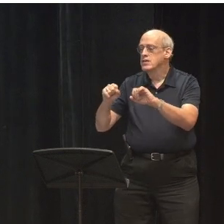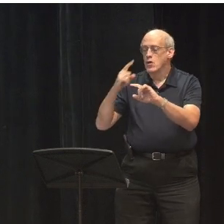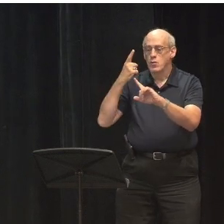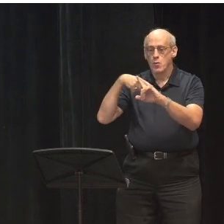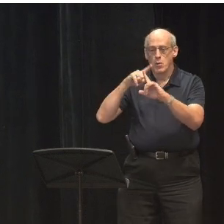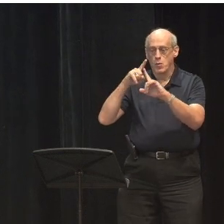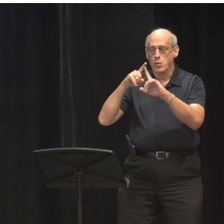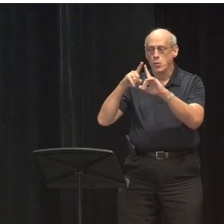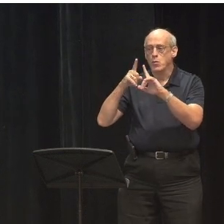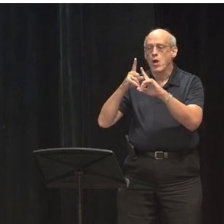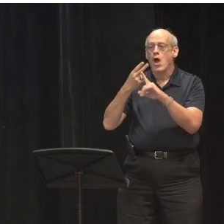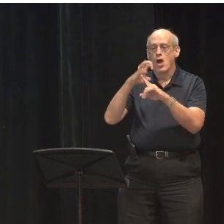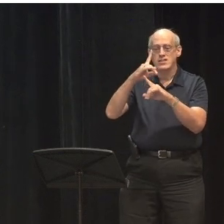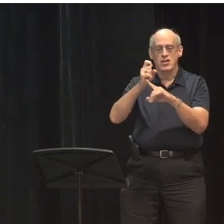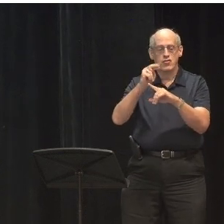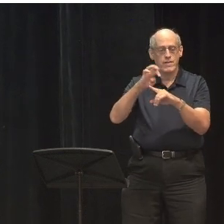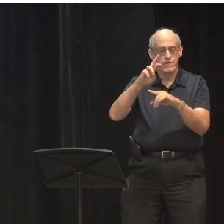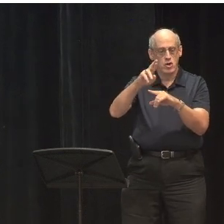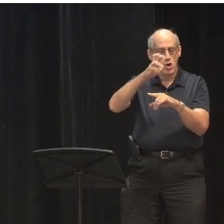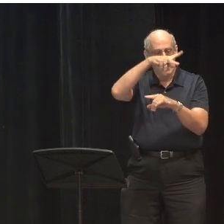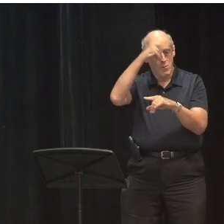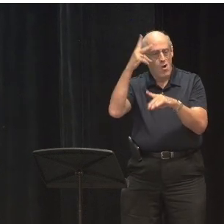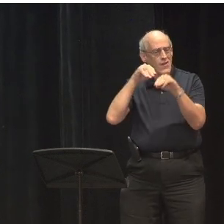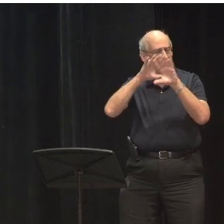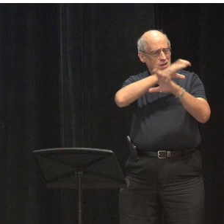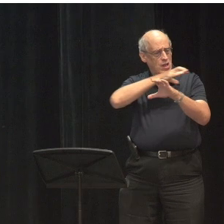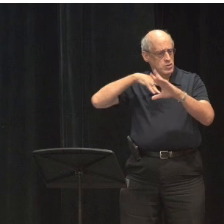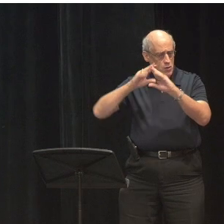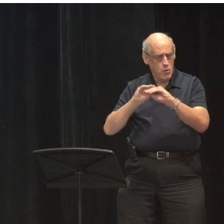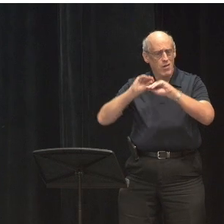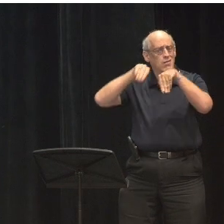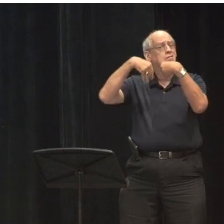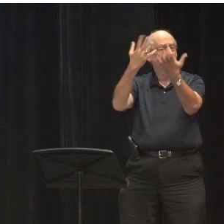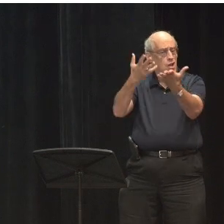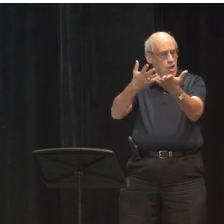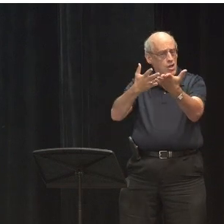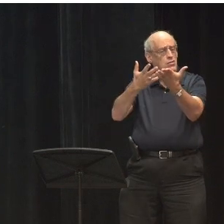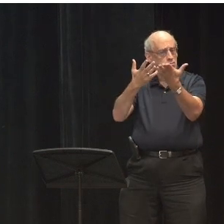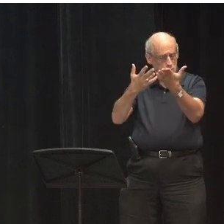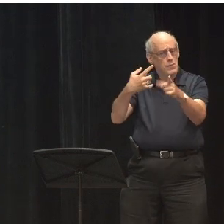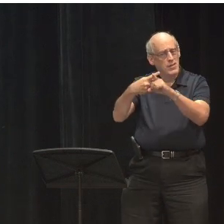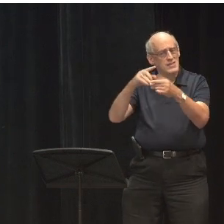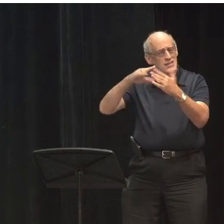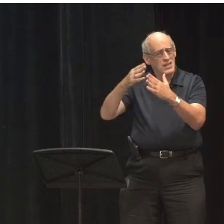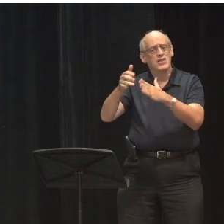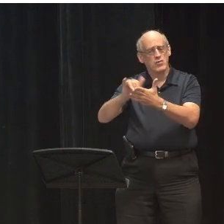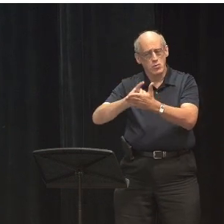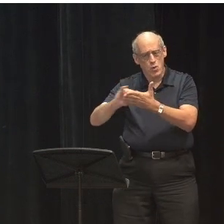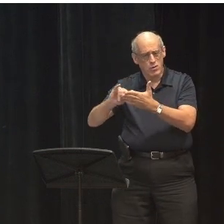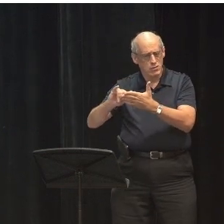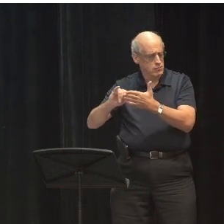be coming from the Hudson River Park Advisory Council and one from the City Club of New York regarding this very issue. All